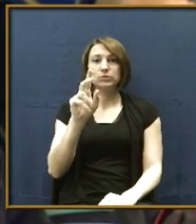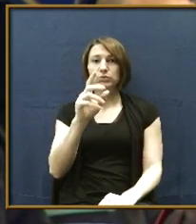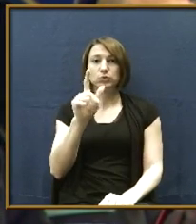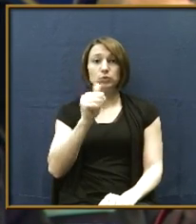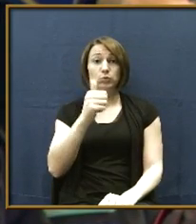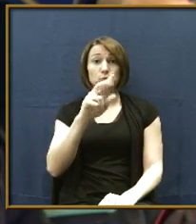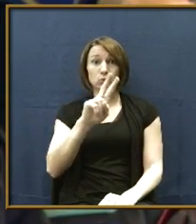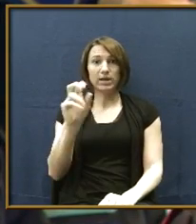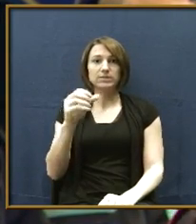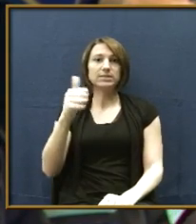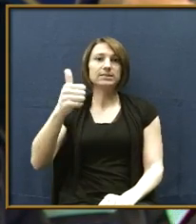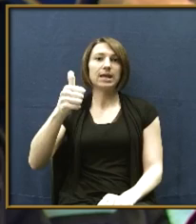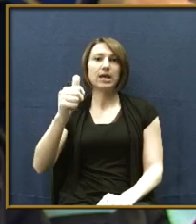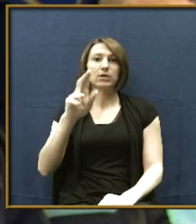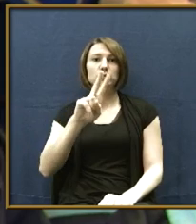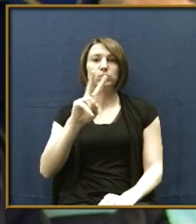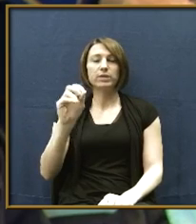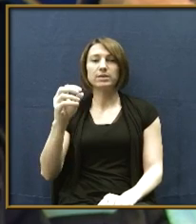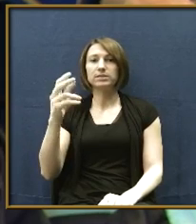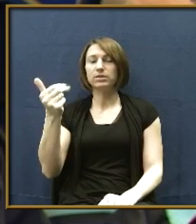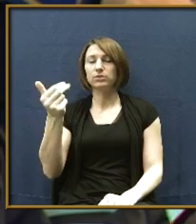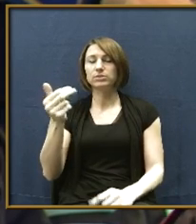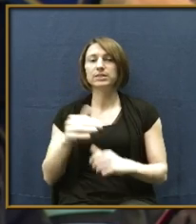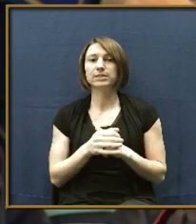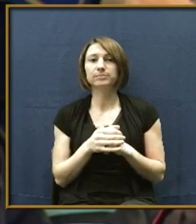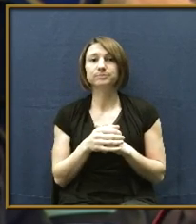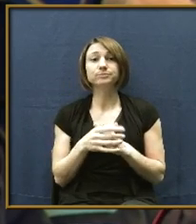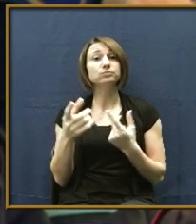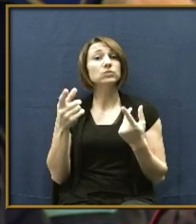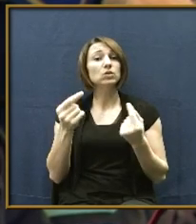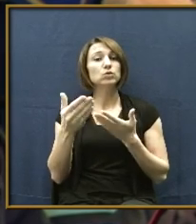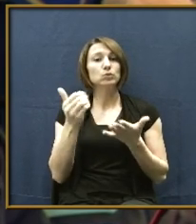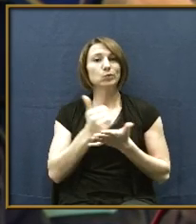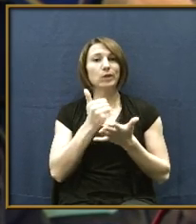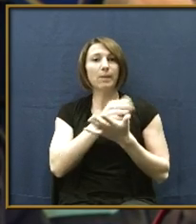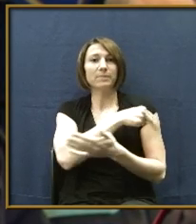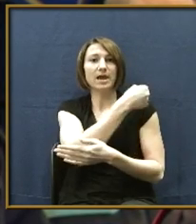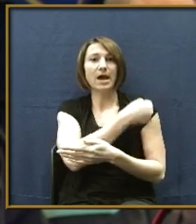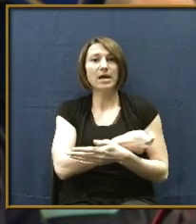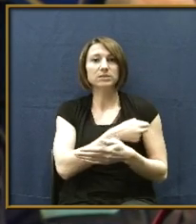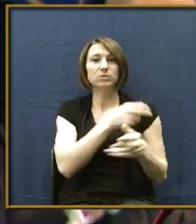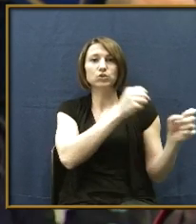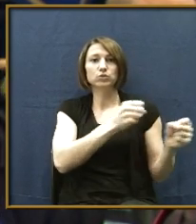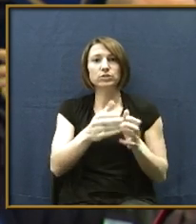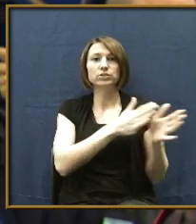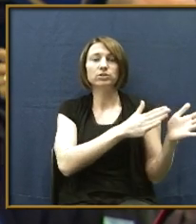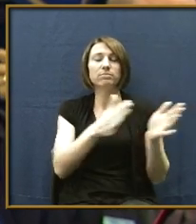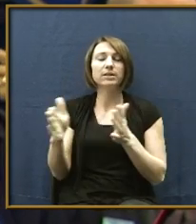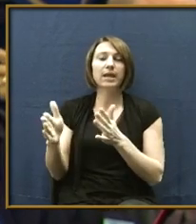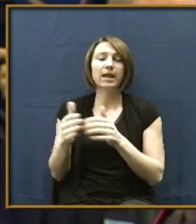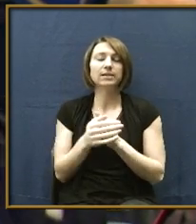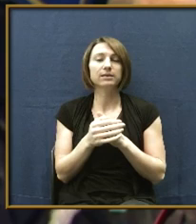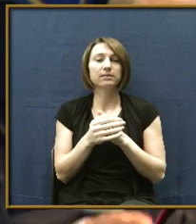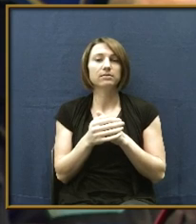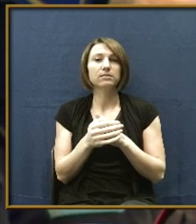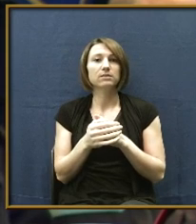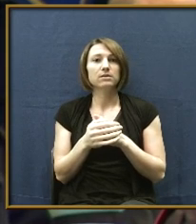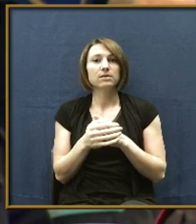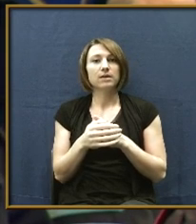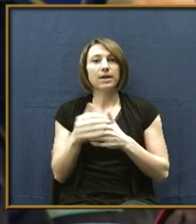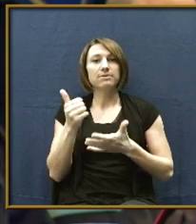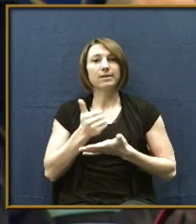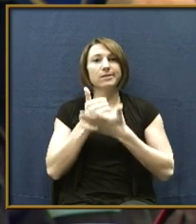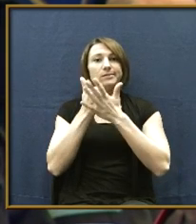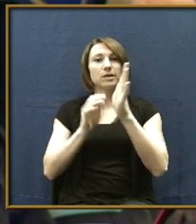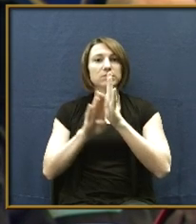he led the hospital's strategic planning process that included development of the Kate Merriam Regional Cancer Center.